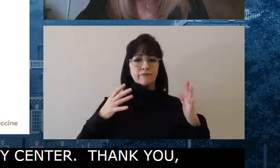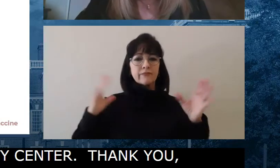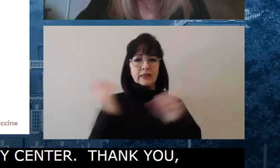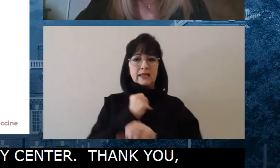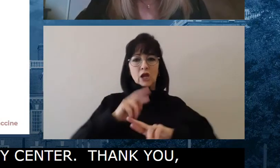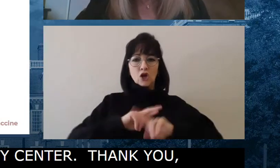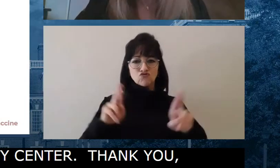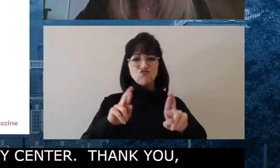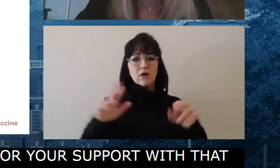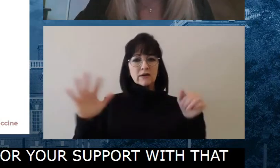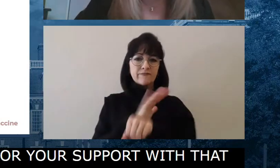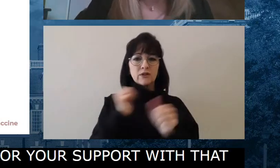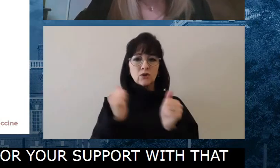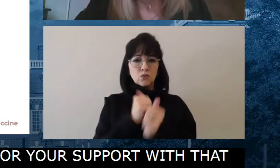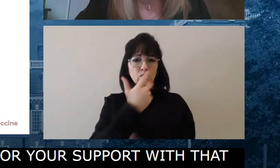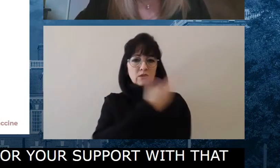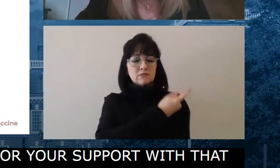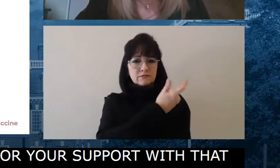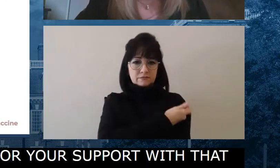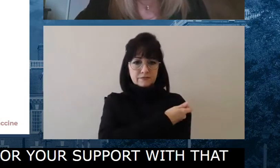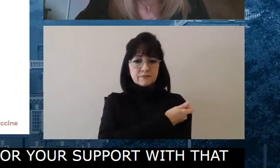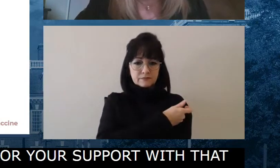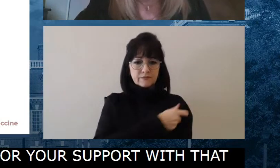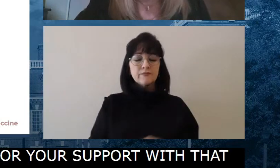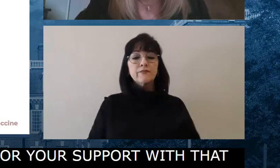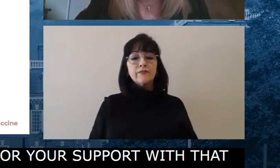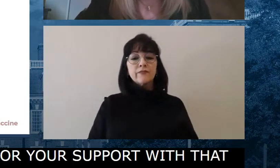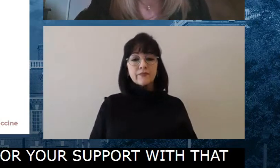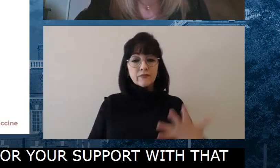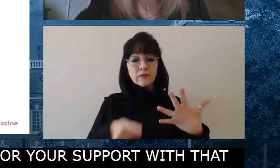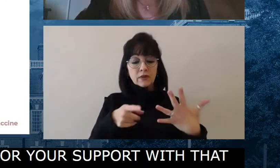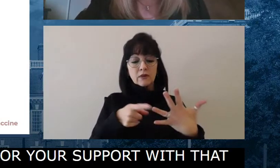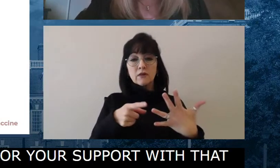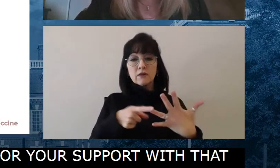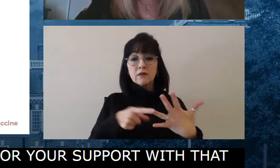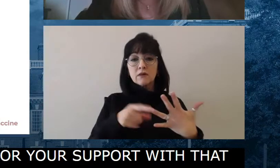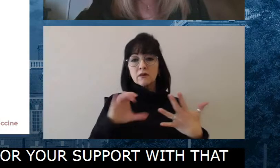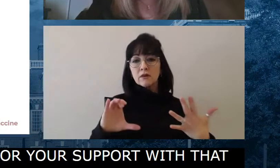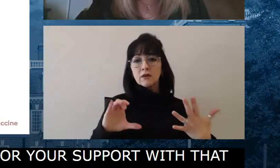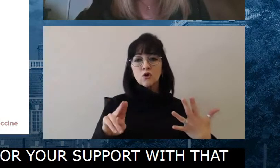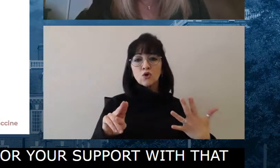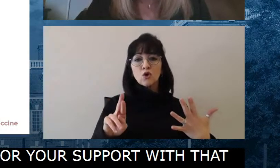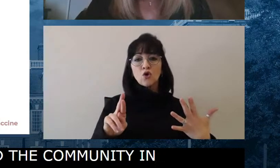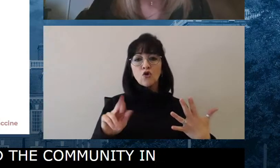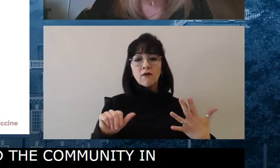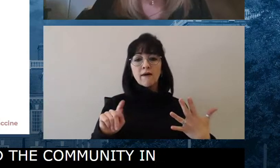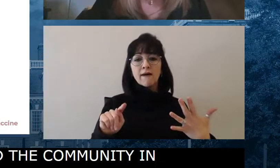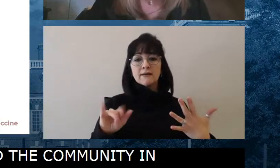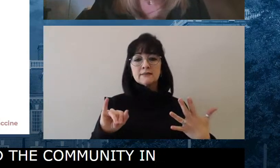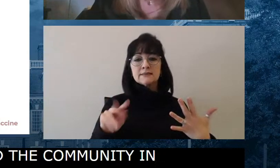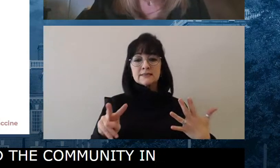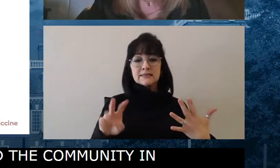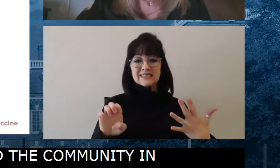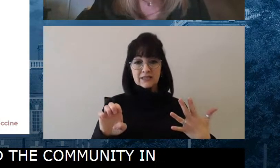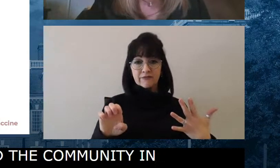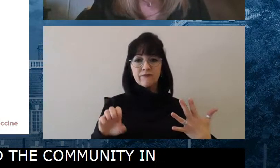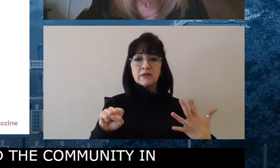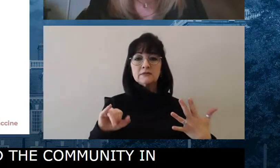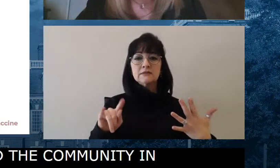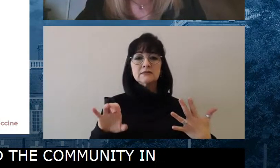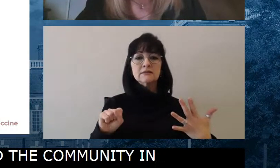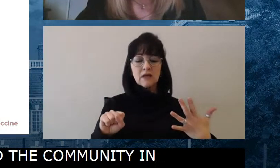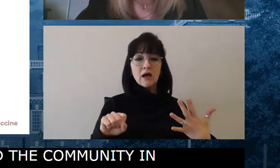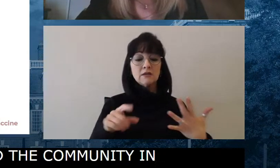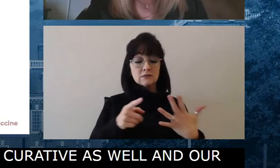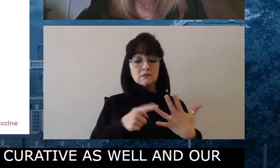Delaware. Curative, we've talked about Curative as well, and our partnership with Curative is going to continue, and we expect that to be a significant